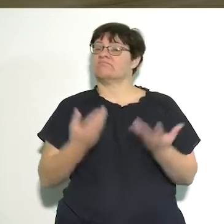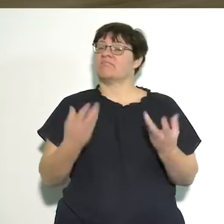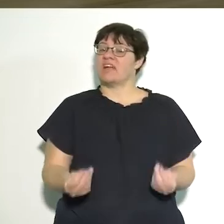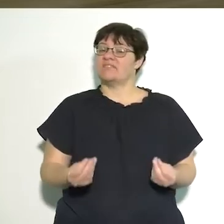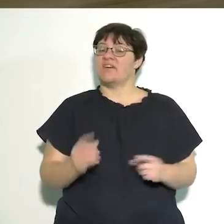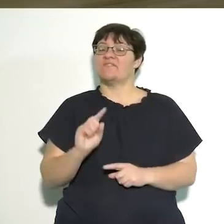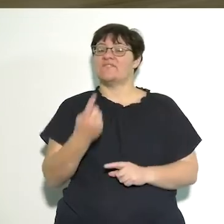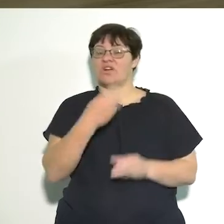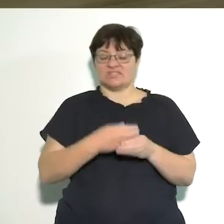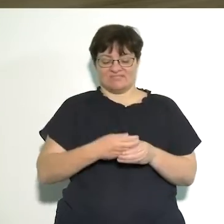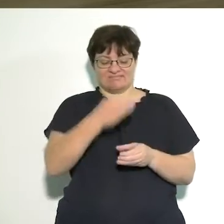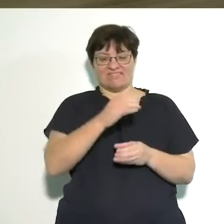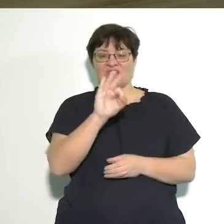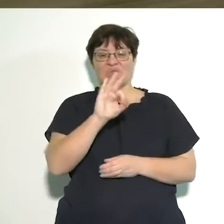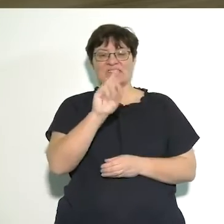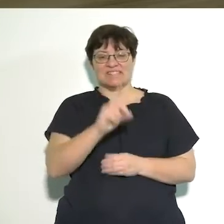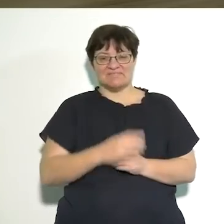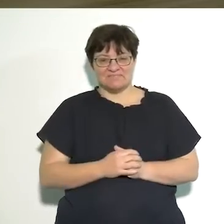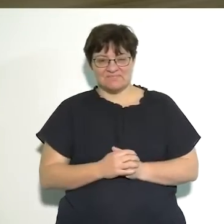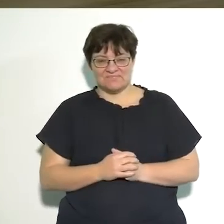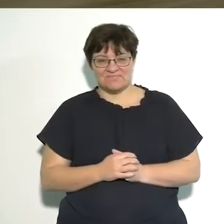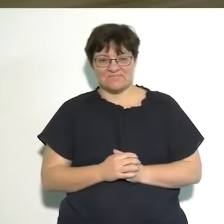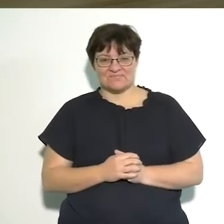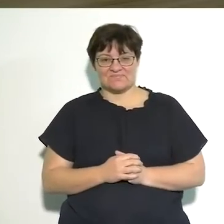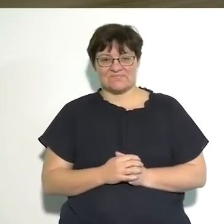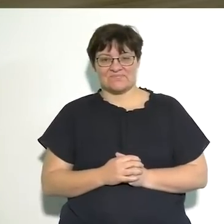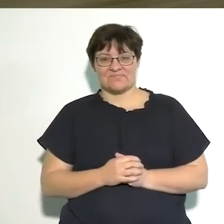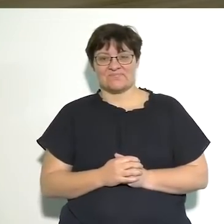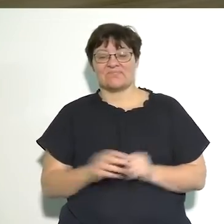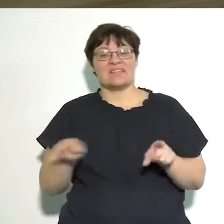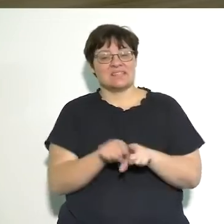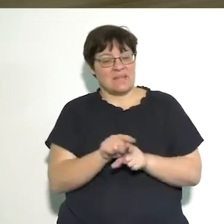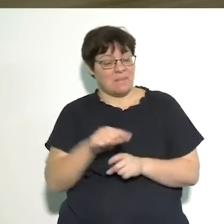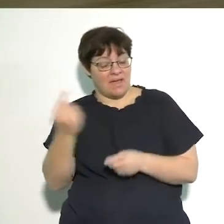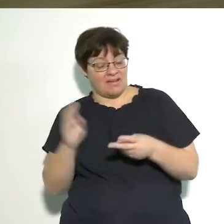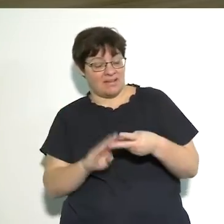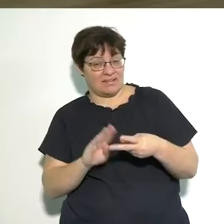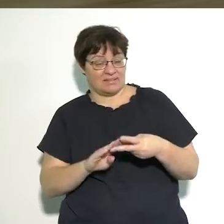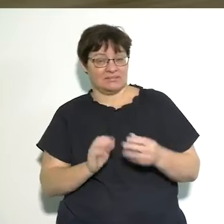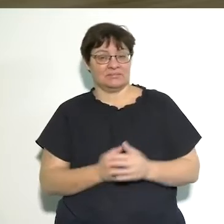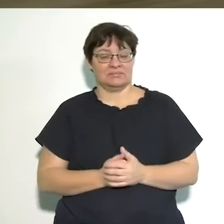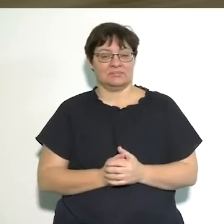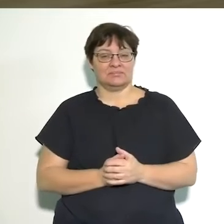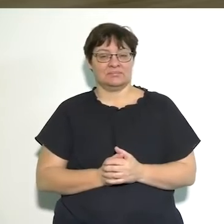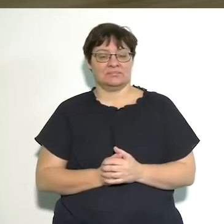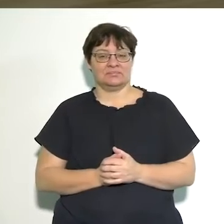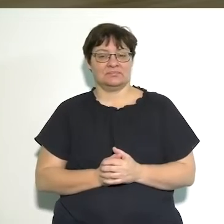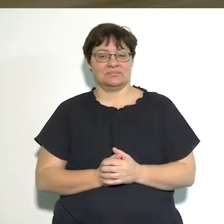and there you have your first three-dimensional tube. Do the same with the other one.